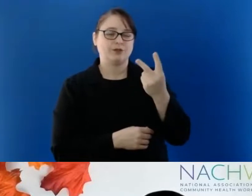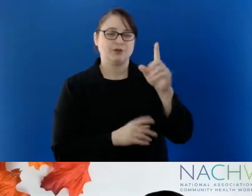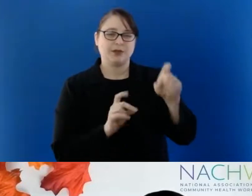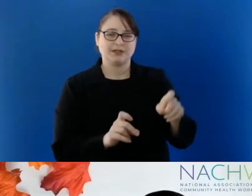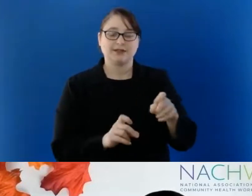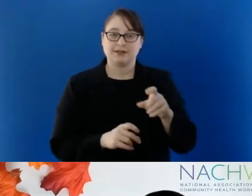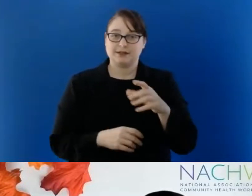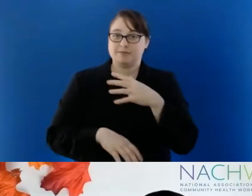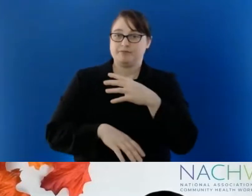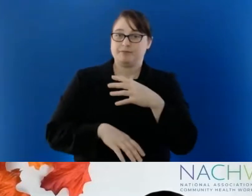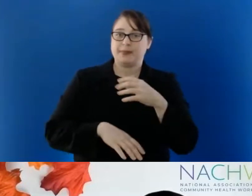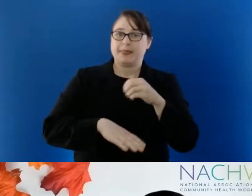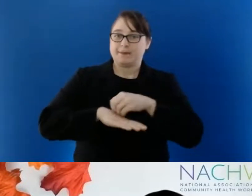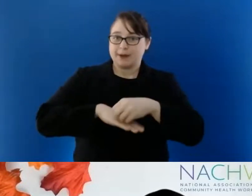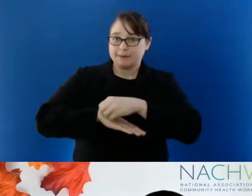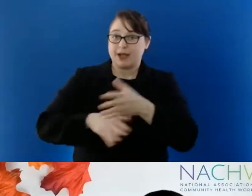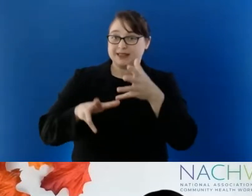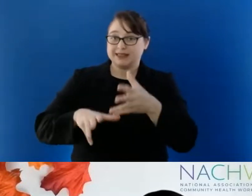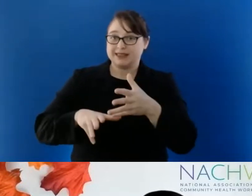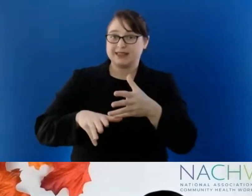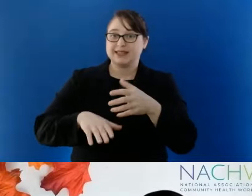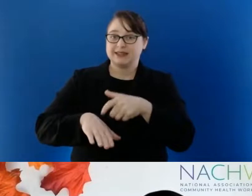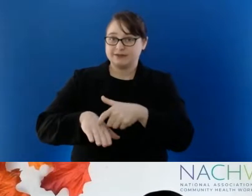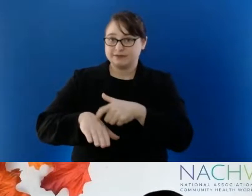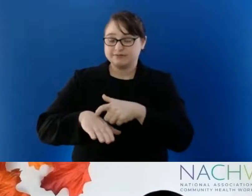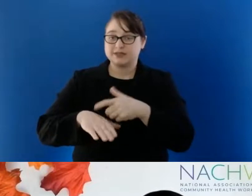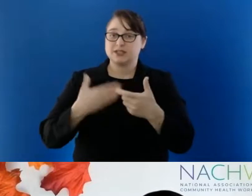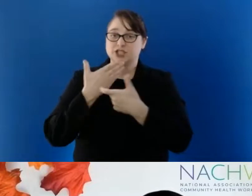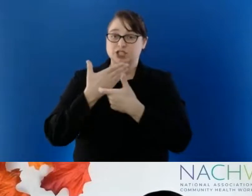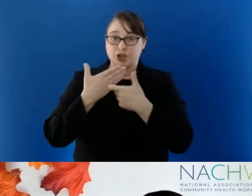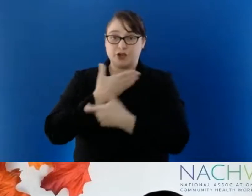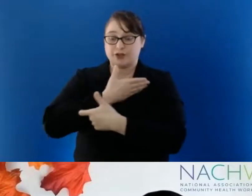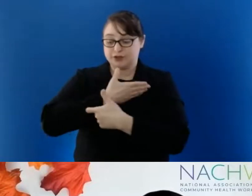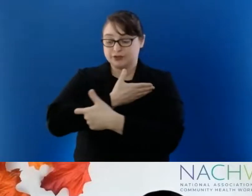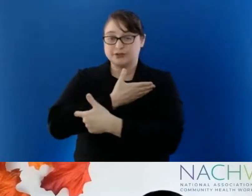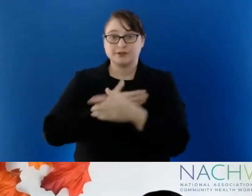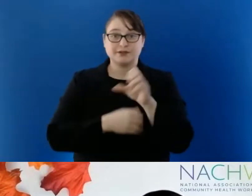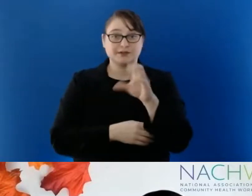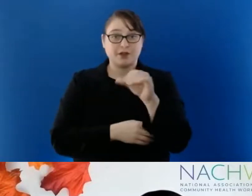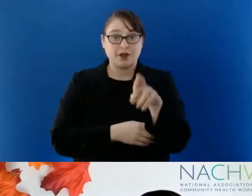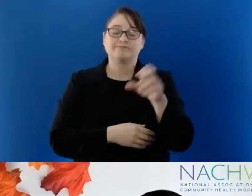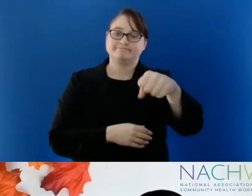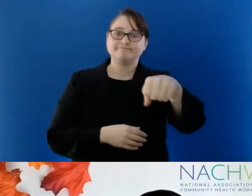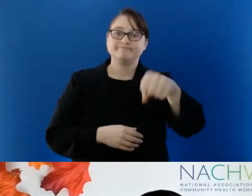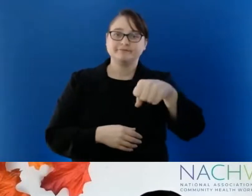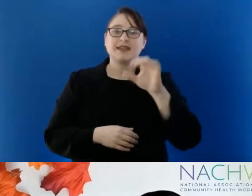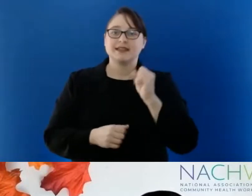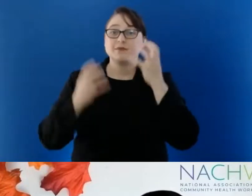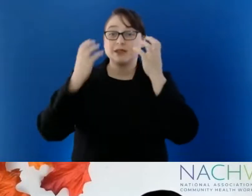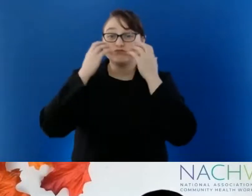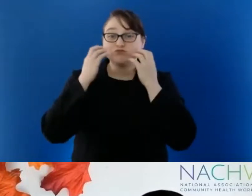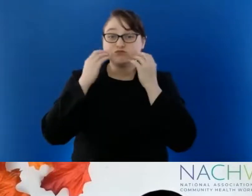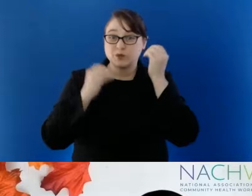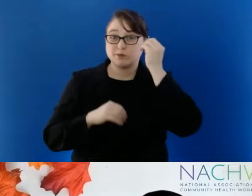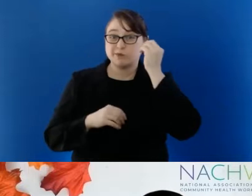leave scars on your body after? Yes, we are seeing scarring with monkeypox. It can be just simple pock marks on the face for those whose faces